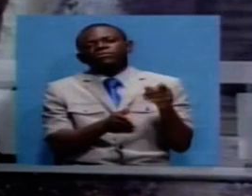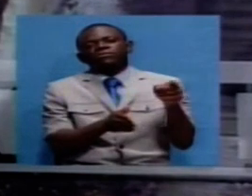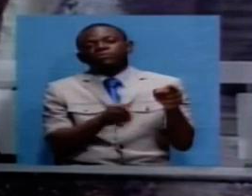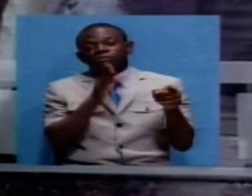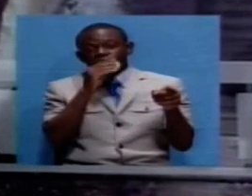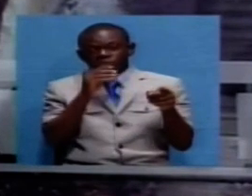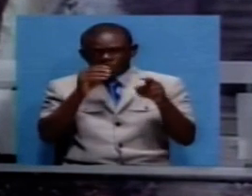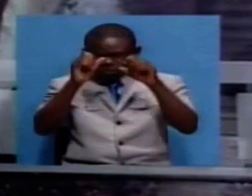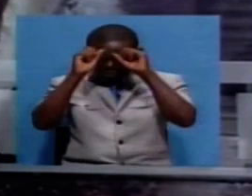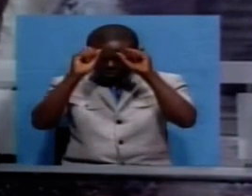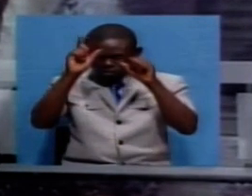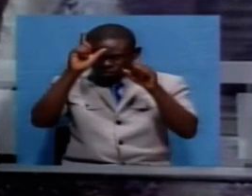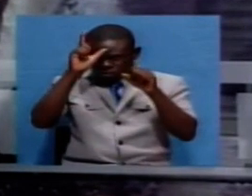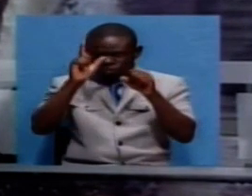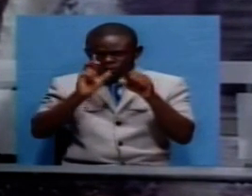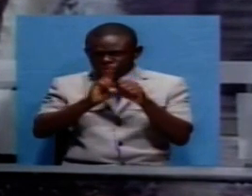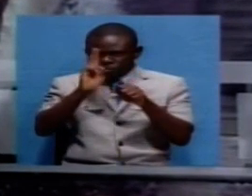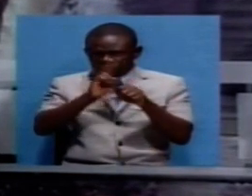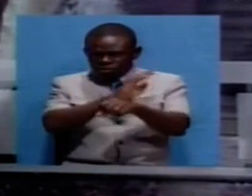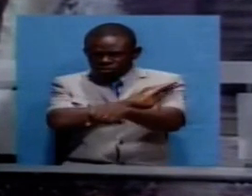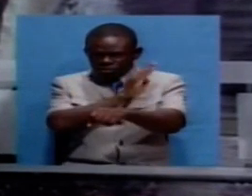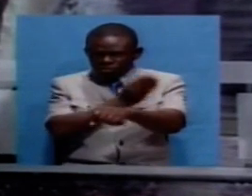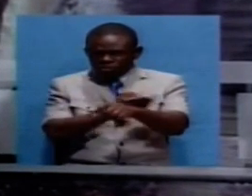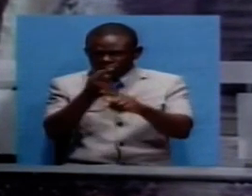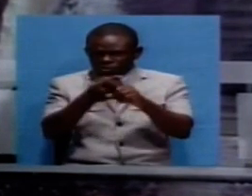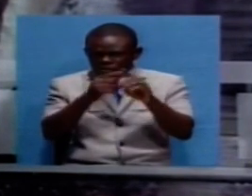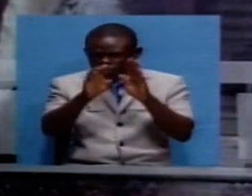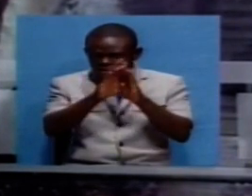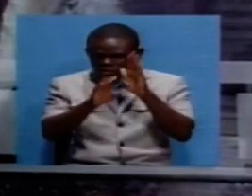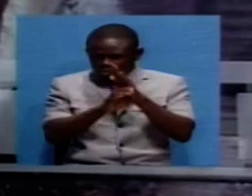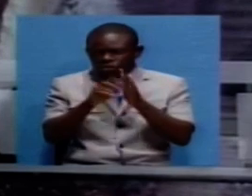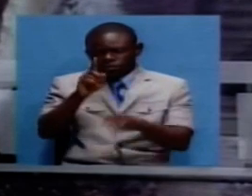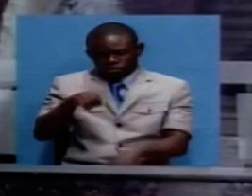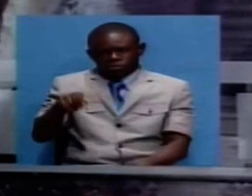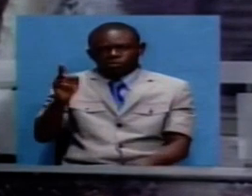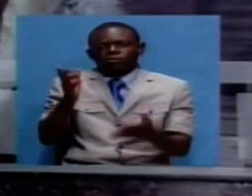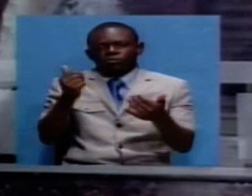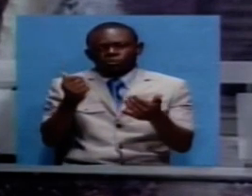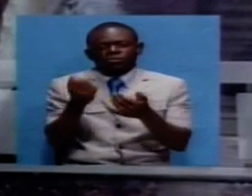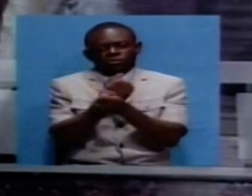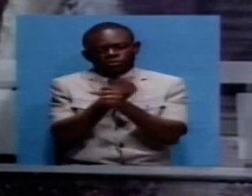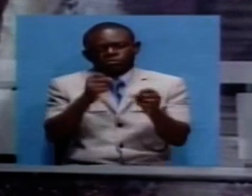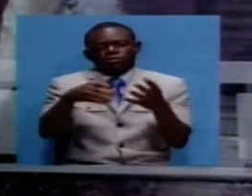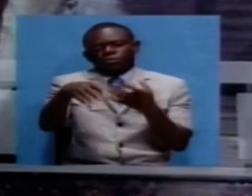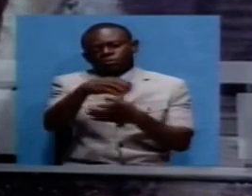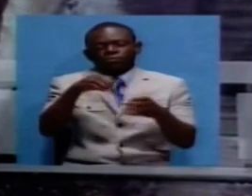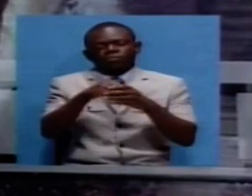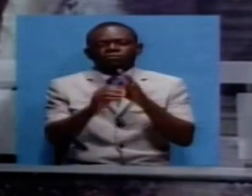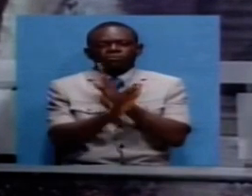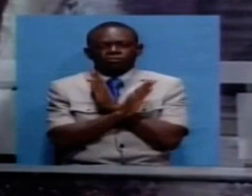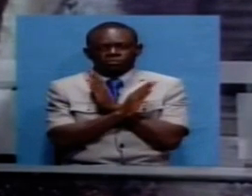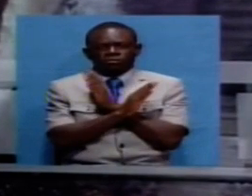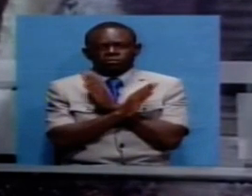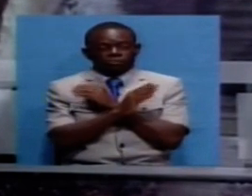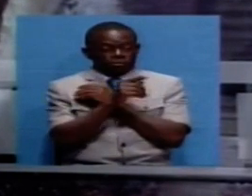Article 31 of the Constitution to deal with the security situation in the country. State Counsel Sangwa says the decision is